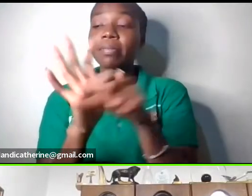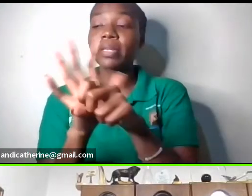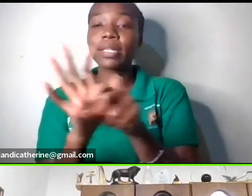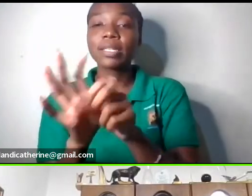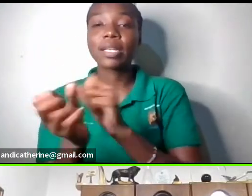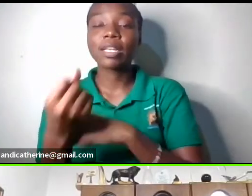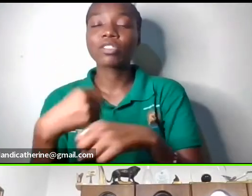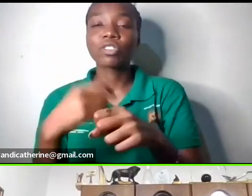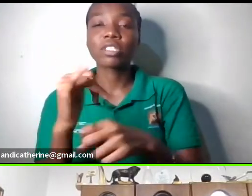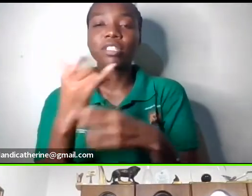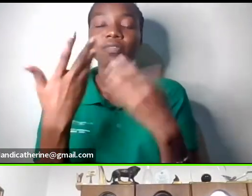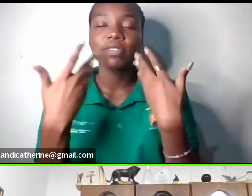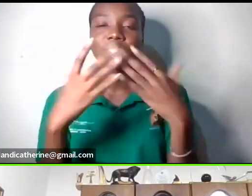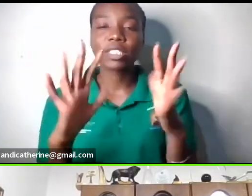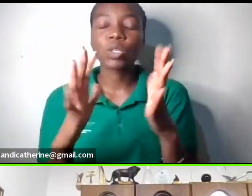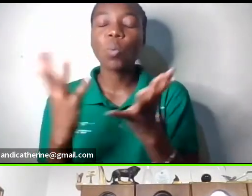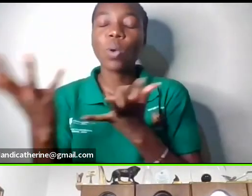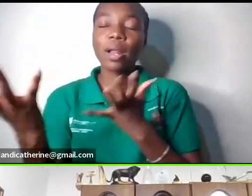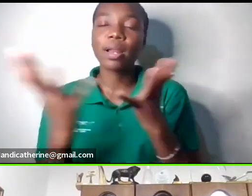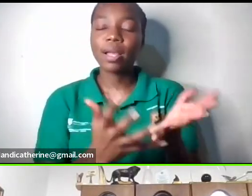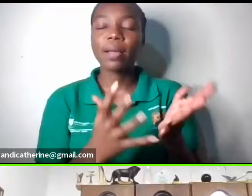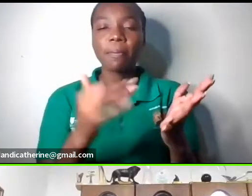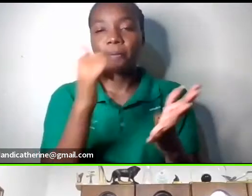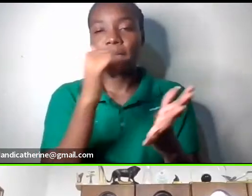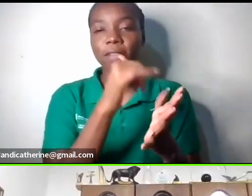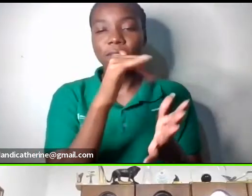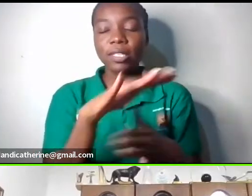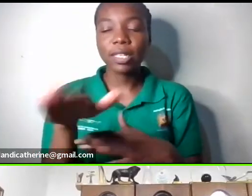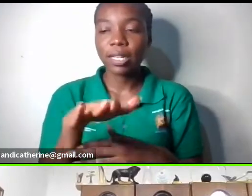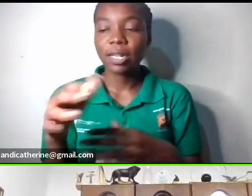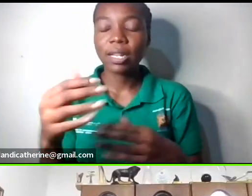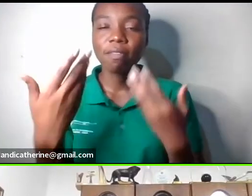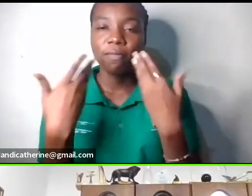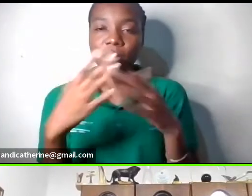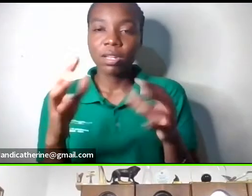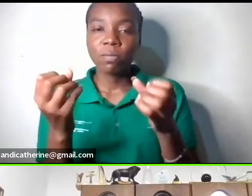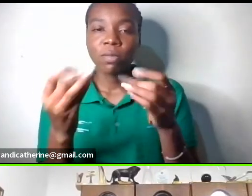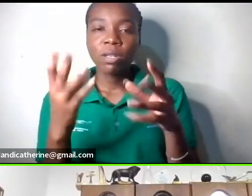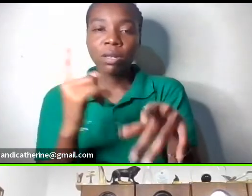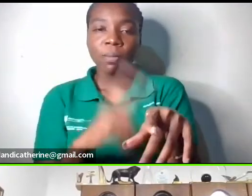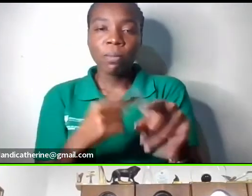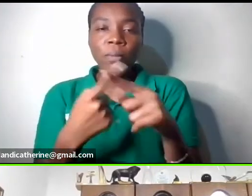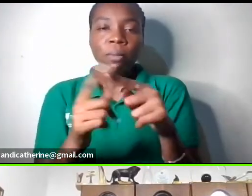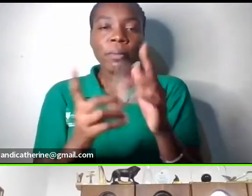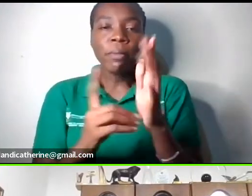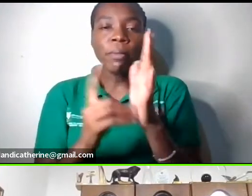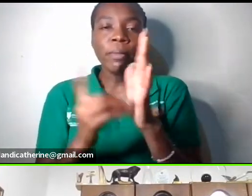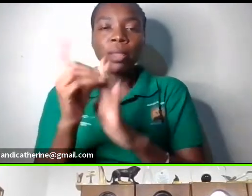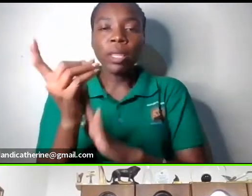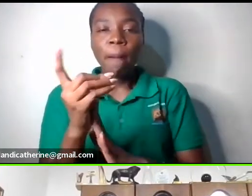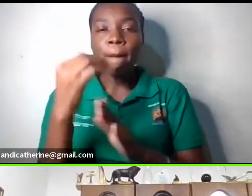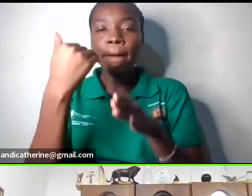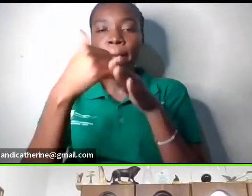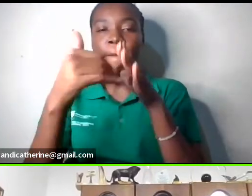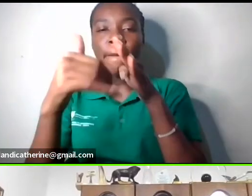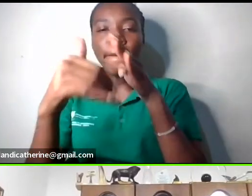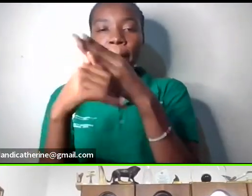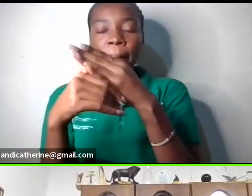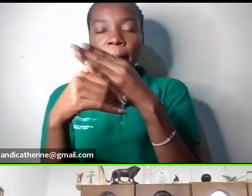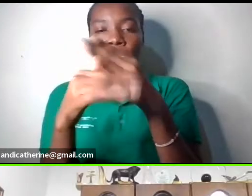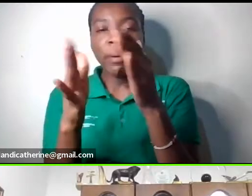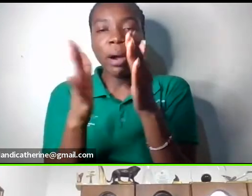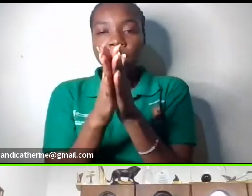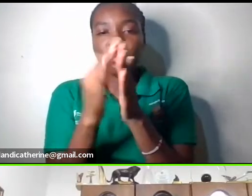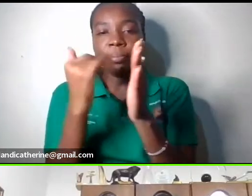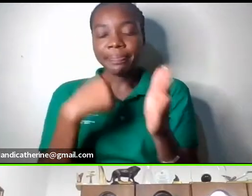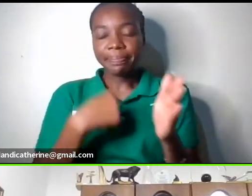have welcomed private sector money or private money to develop that infrastructure. So to me, we have